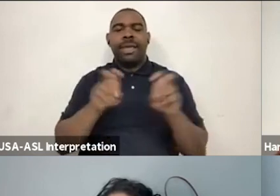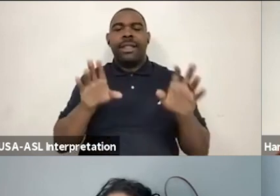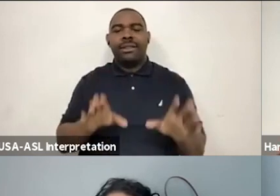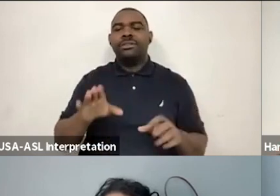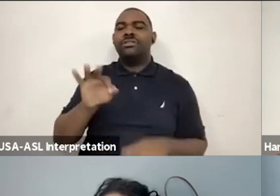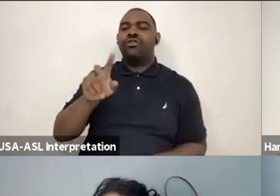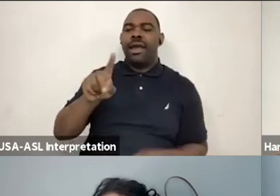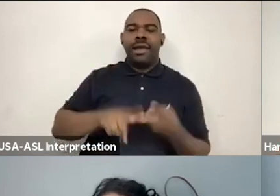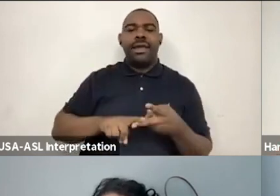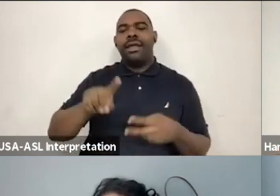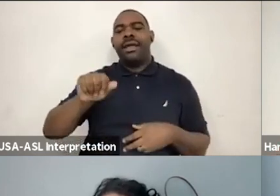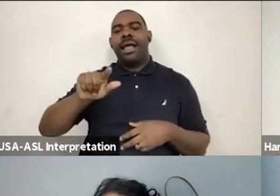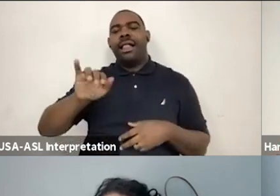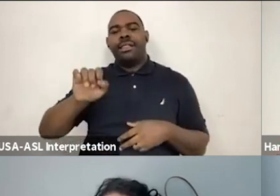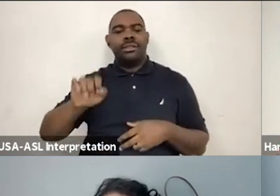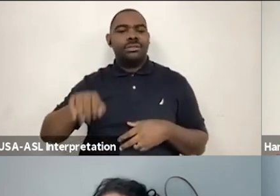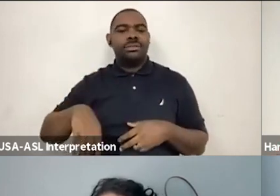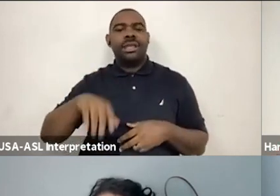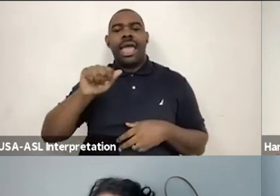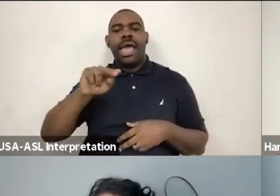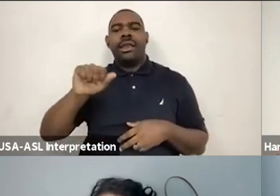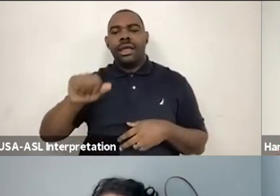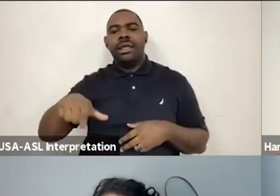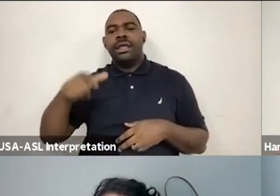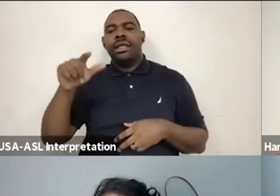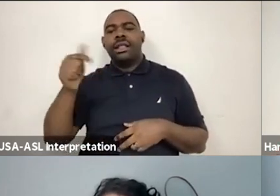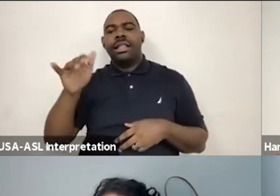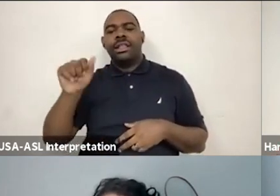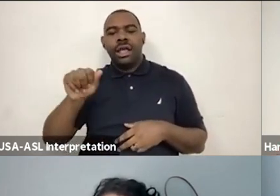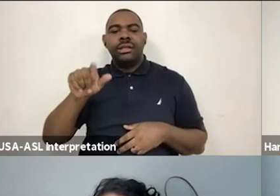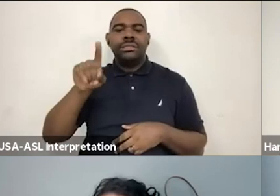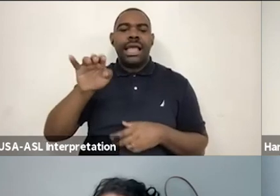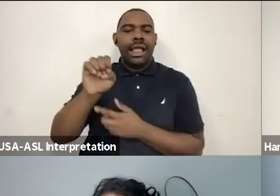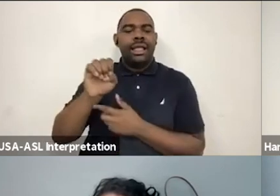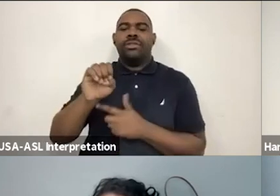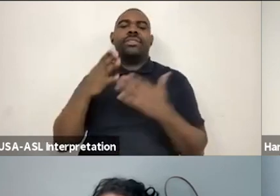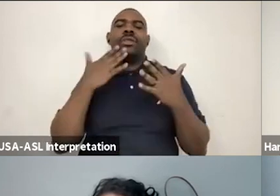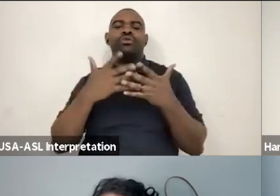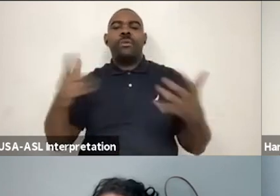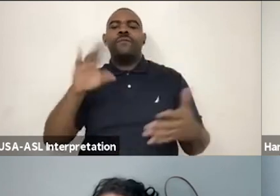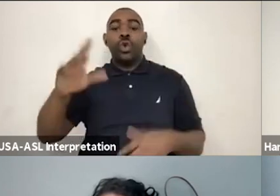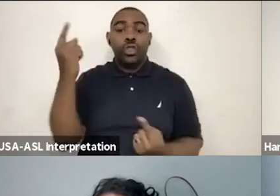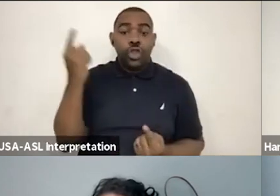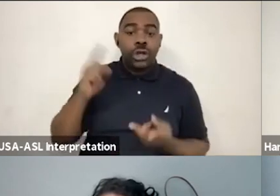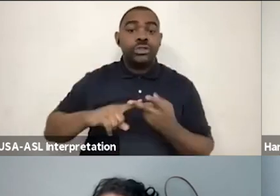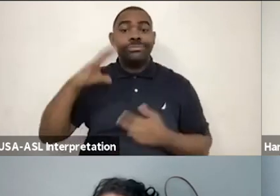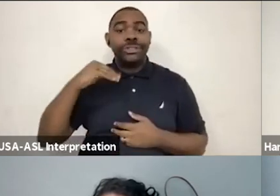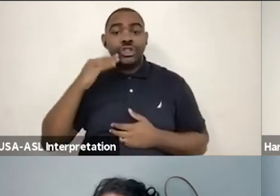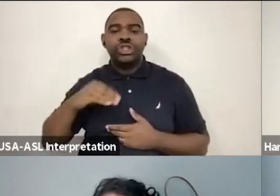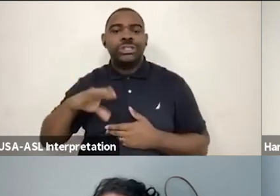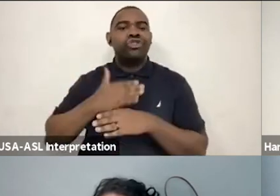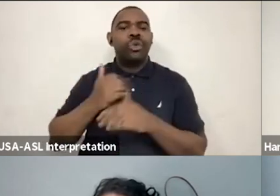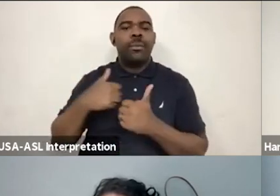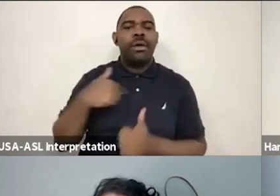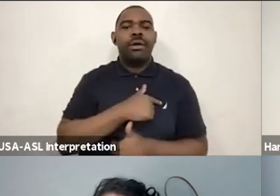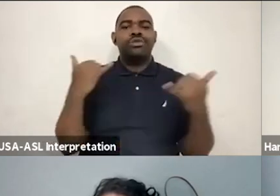Alice, Anna, Glenda, Danielle. Thank you so much for sharing your insights, your thoughts, your experiences with us all today.